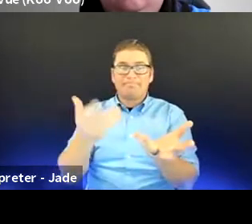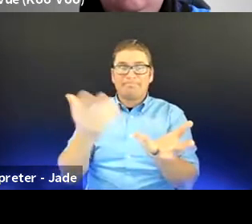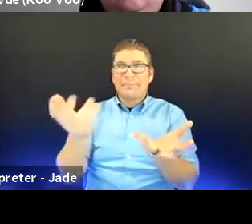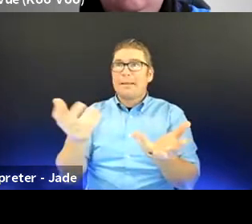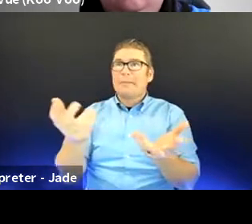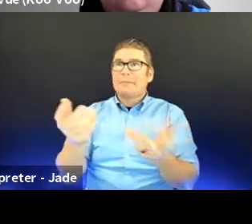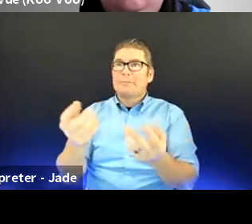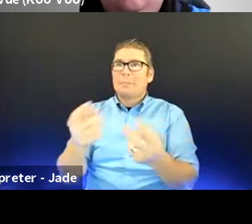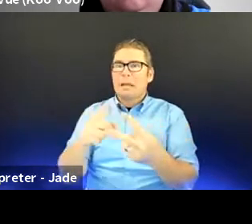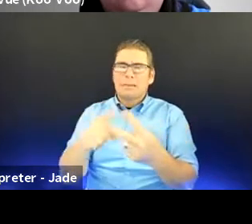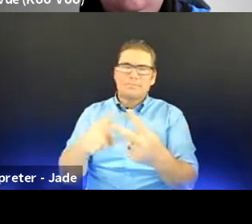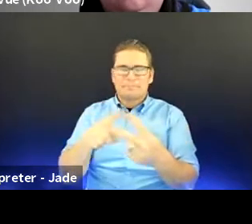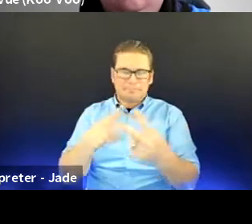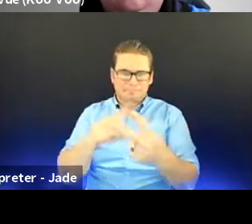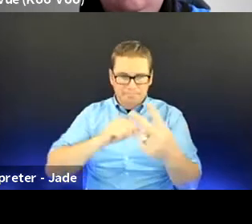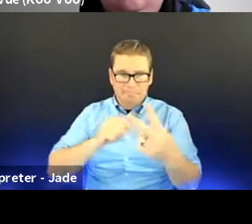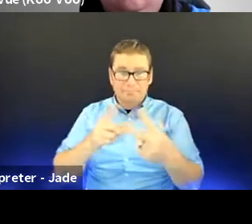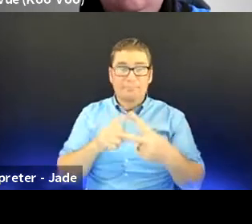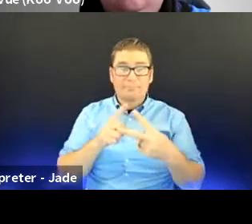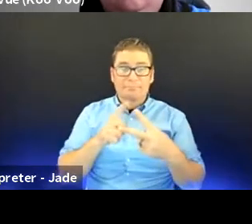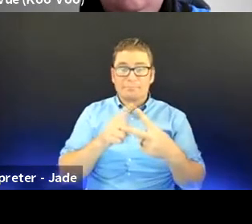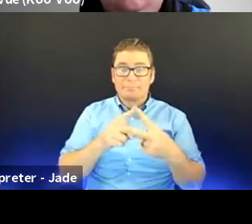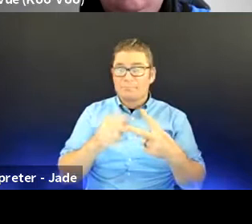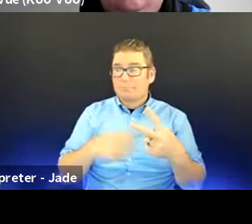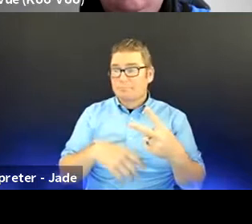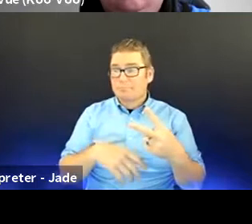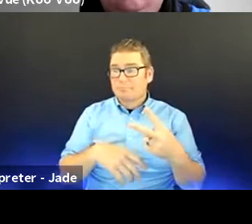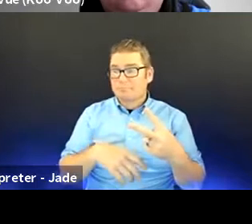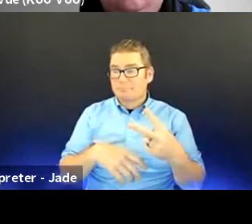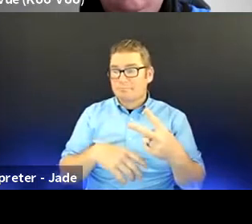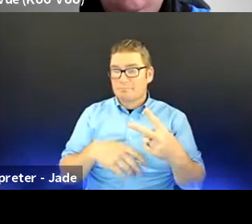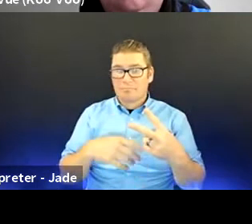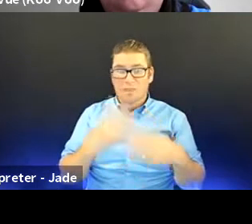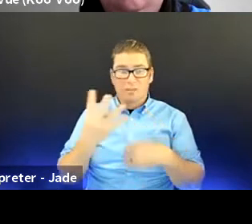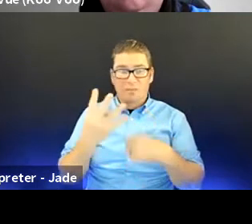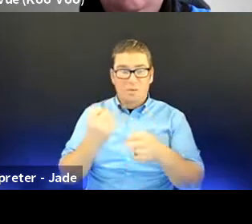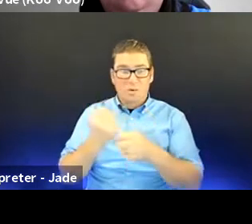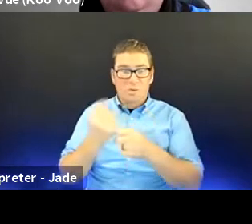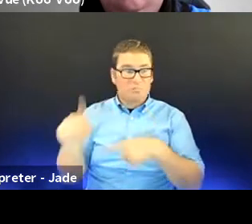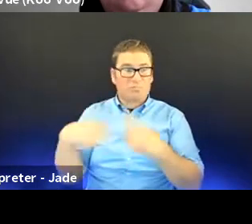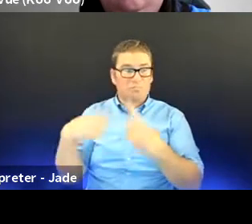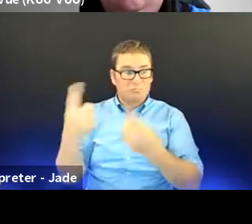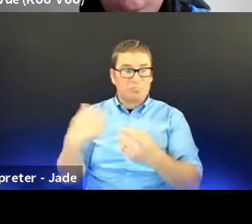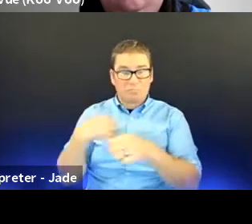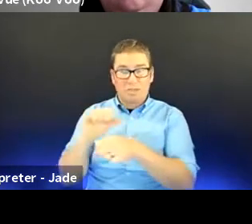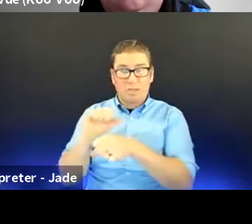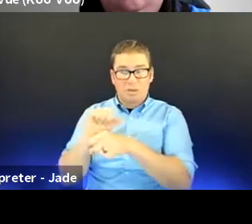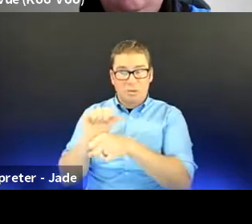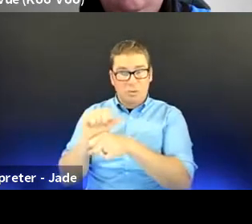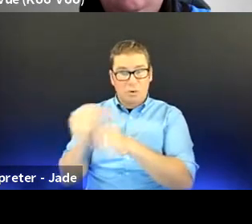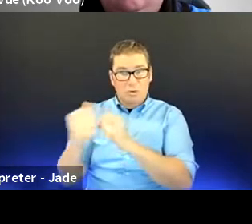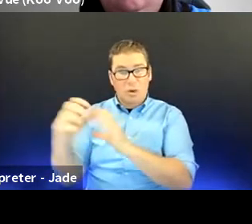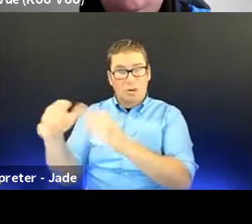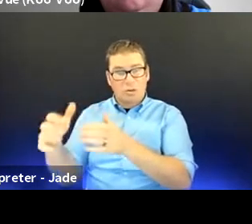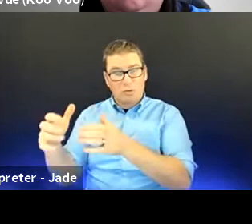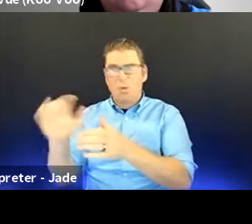two things. One is currently, and really for about the last 4 years, I've been working with and founded a group